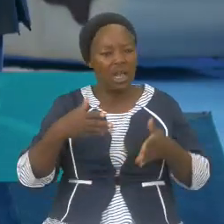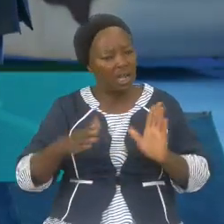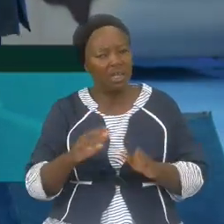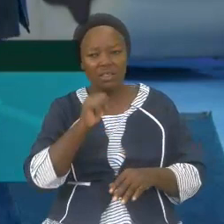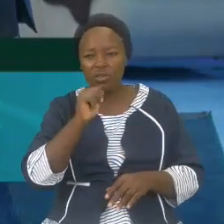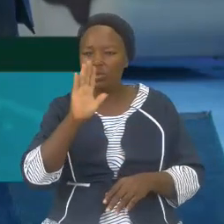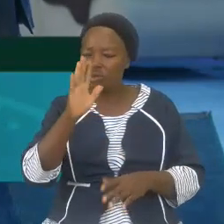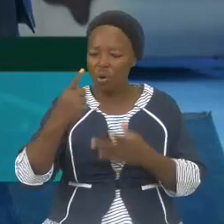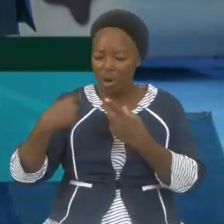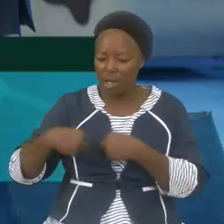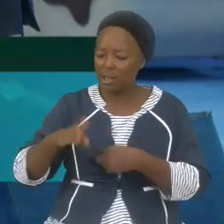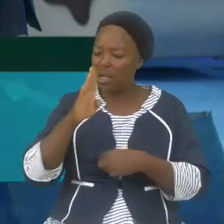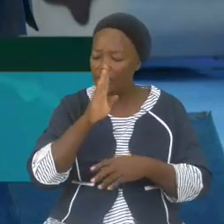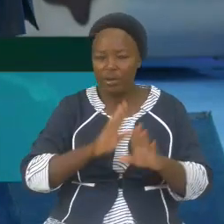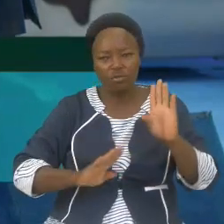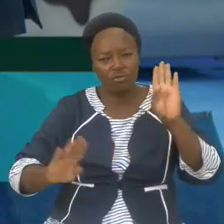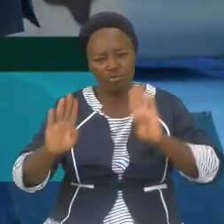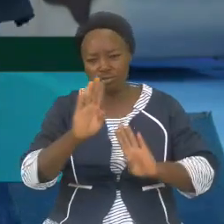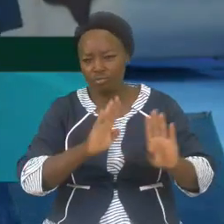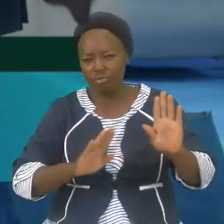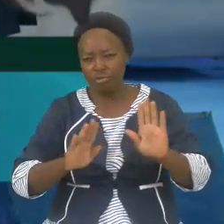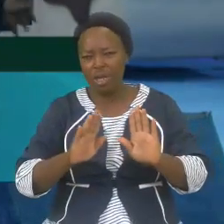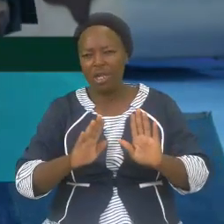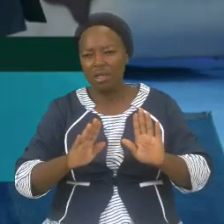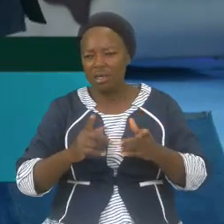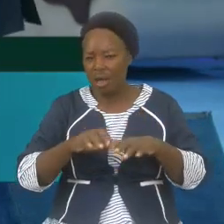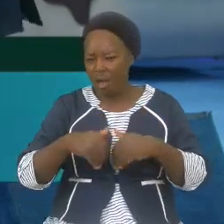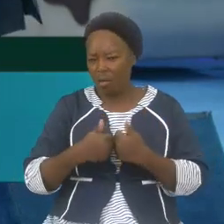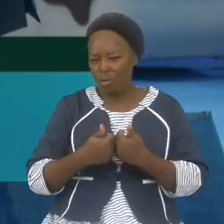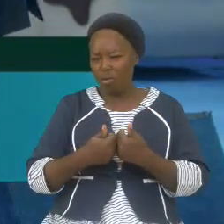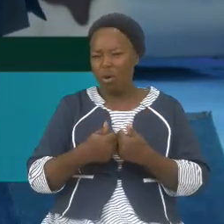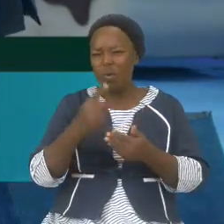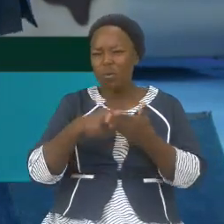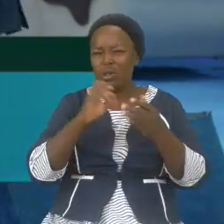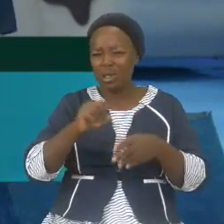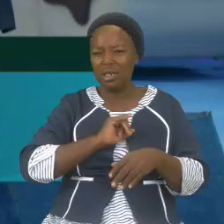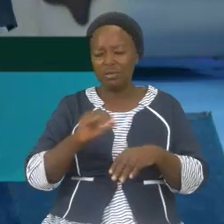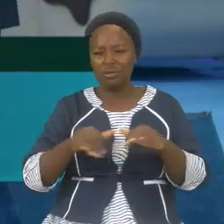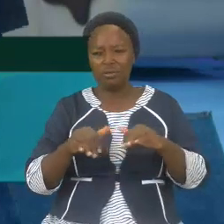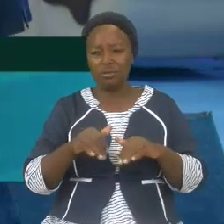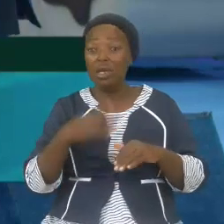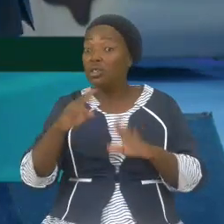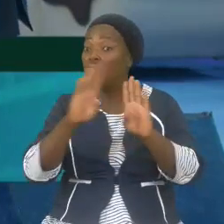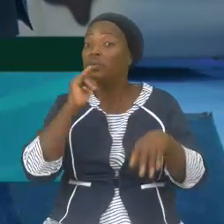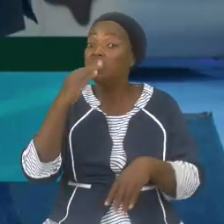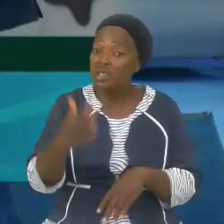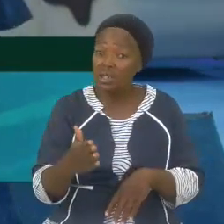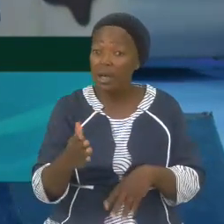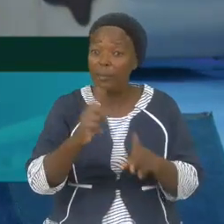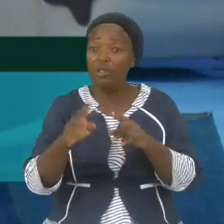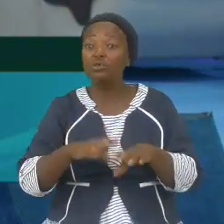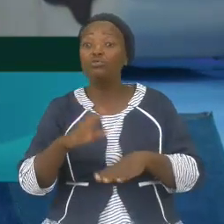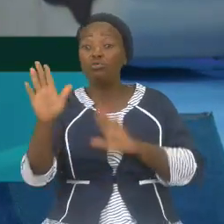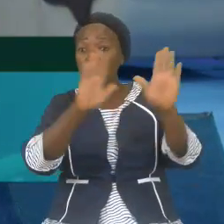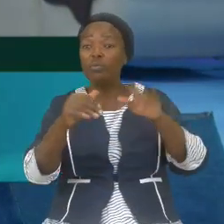troubled. How? What should I do? The trouble is there, and the trouble oversweeps the whole earth, and